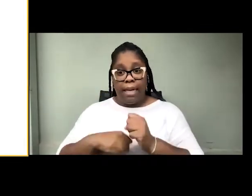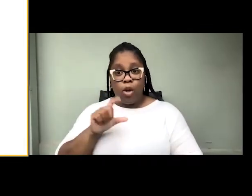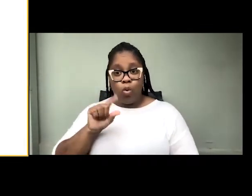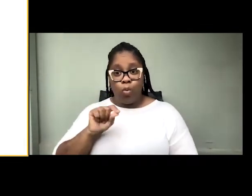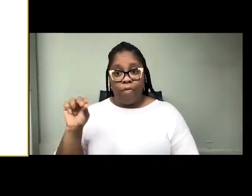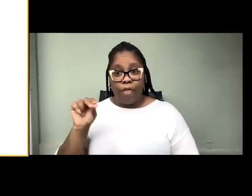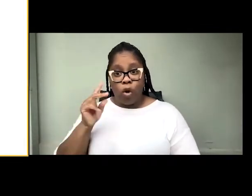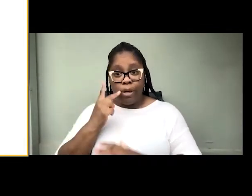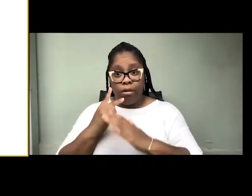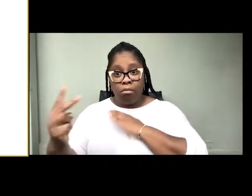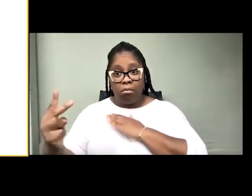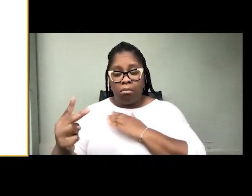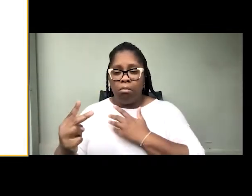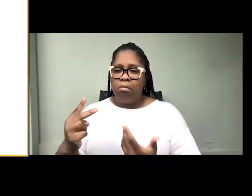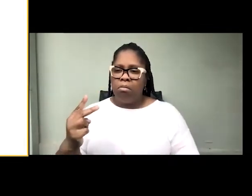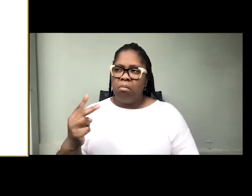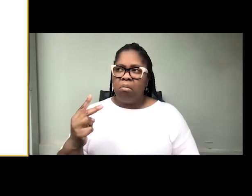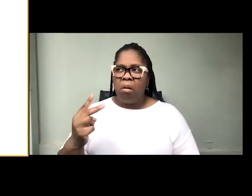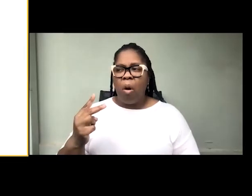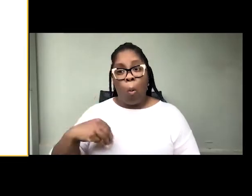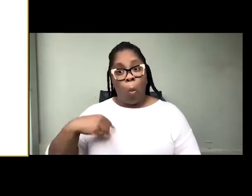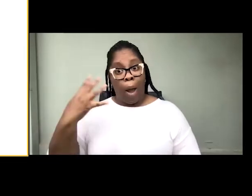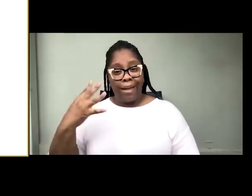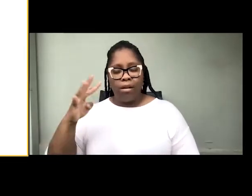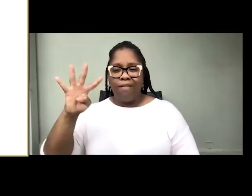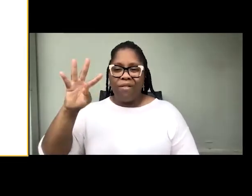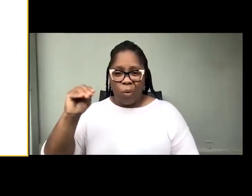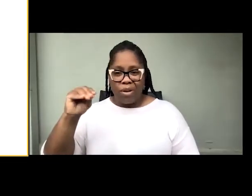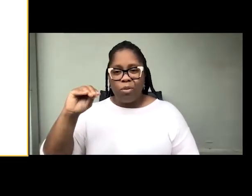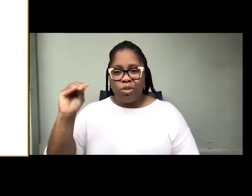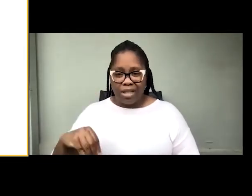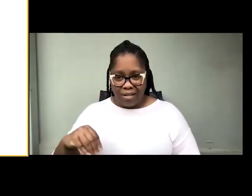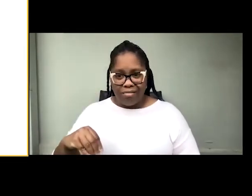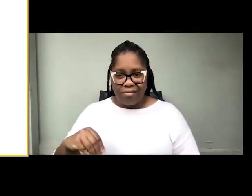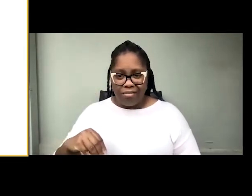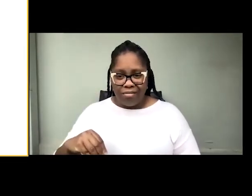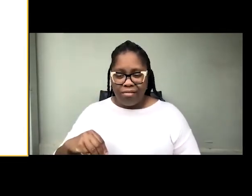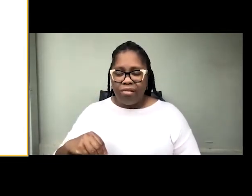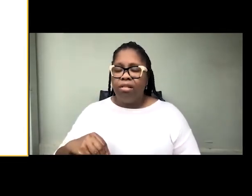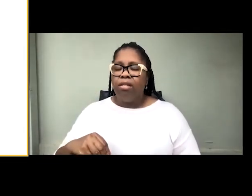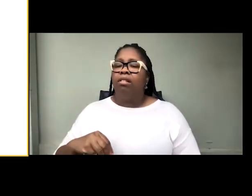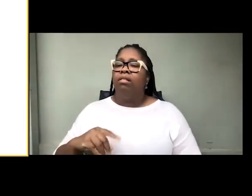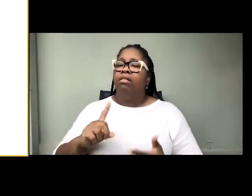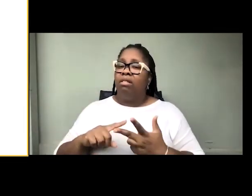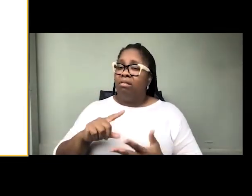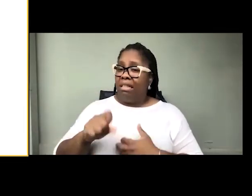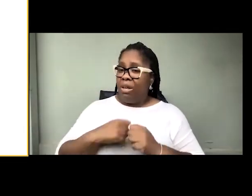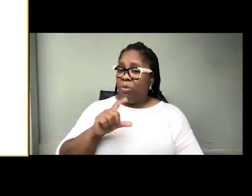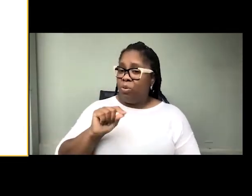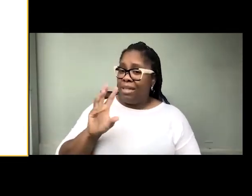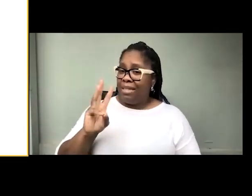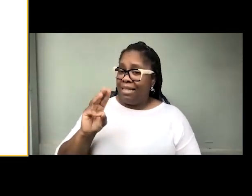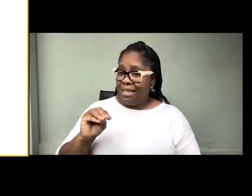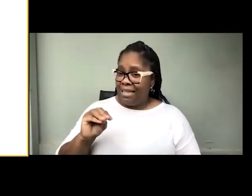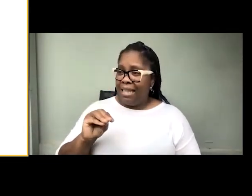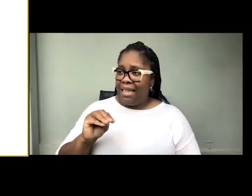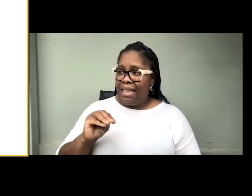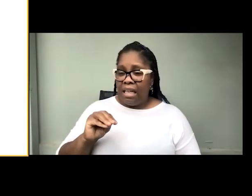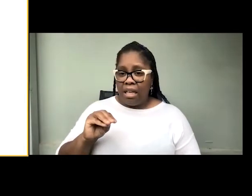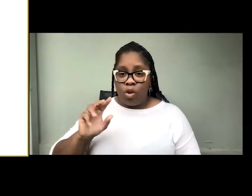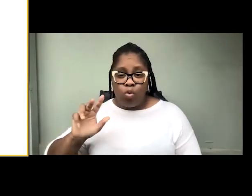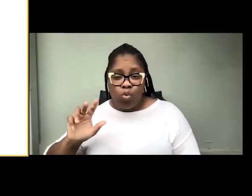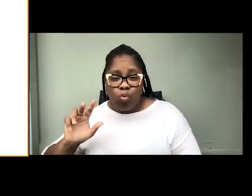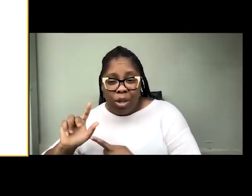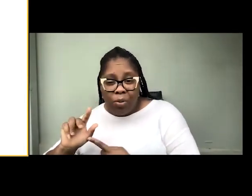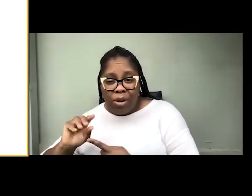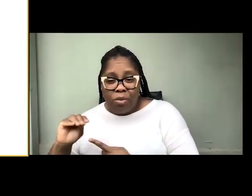that's just going to be around 40-something%. And then by 2060, only about 23% of older